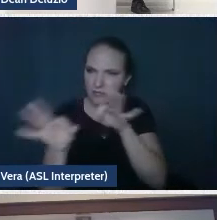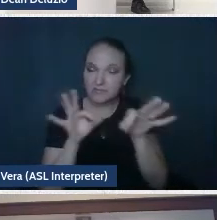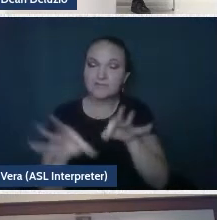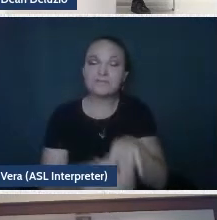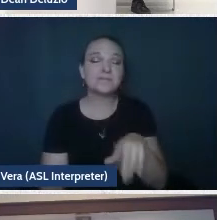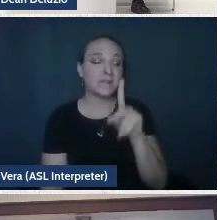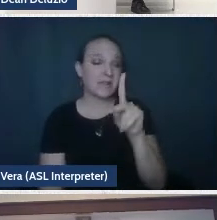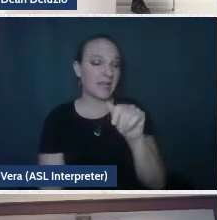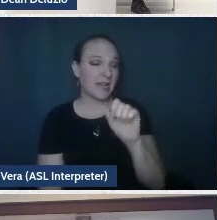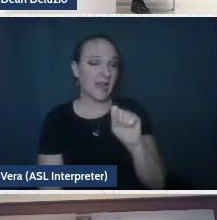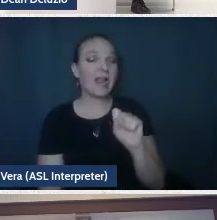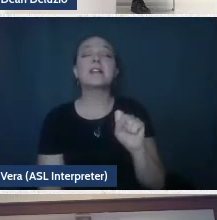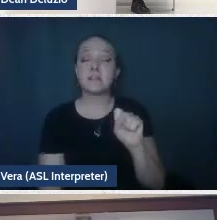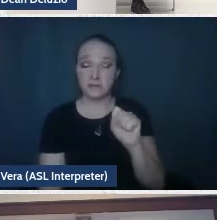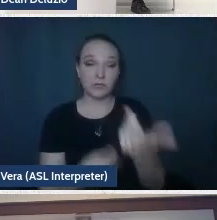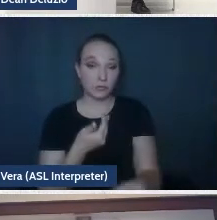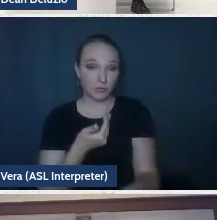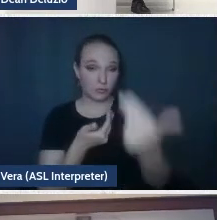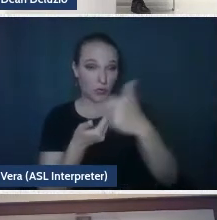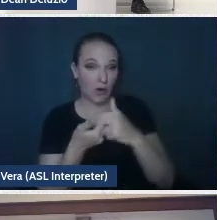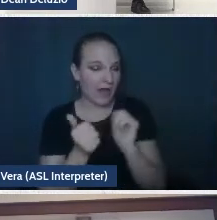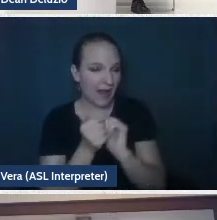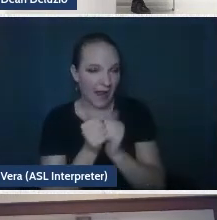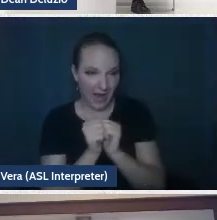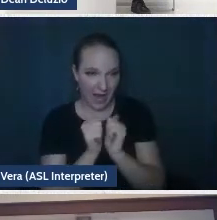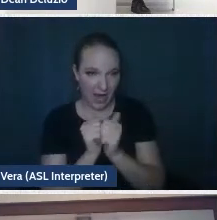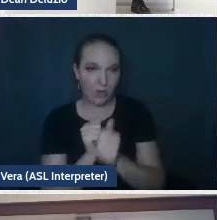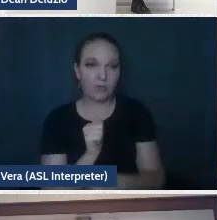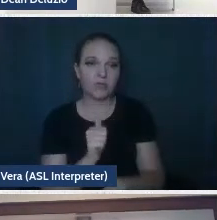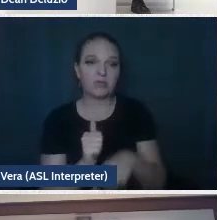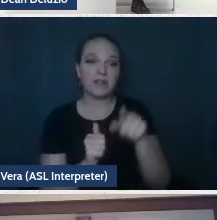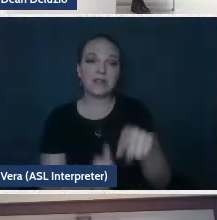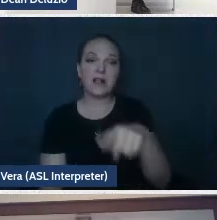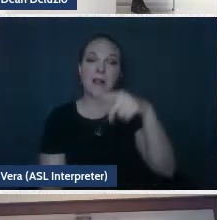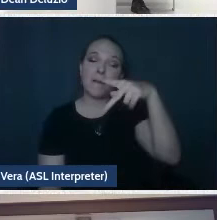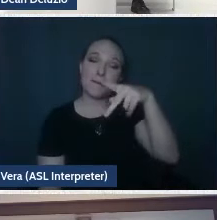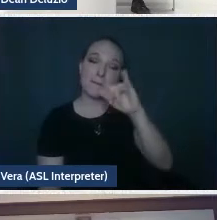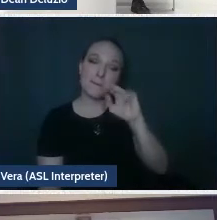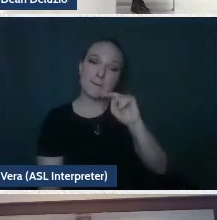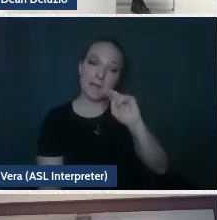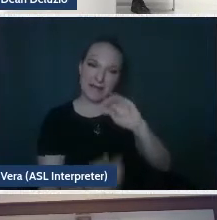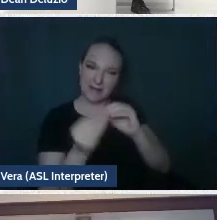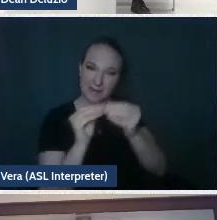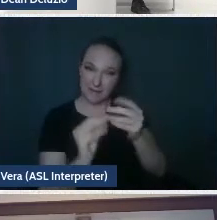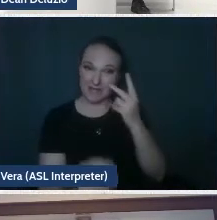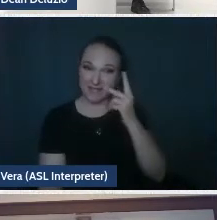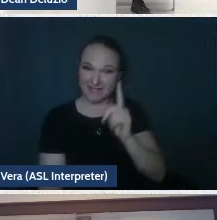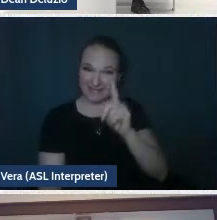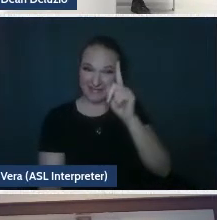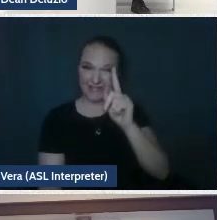so to join, you enter the game pin code